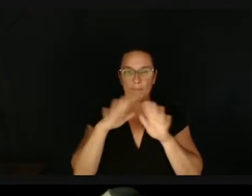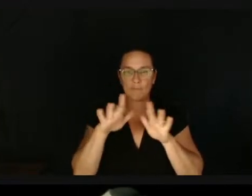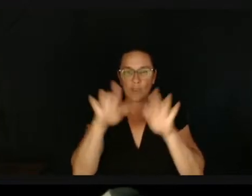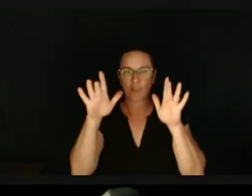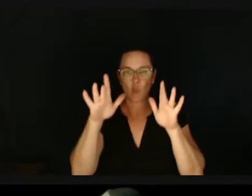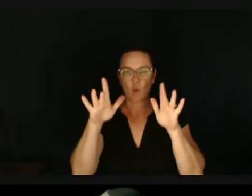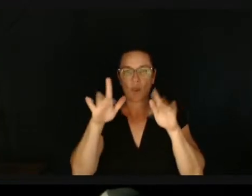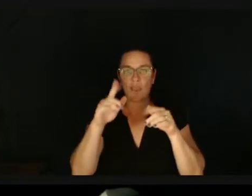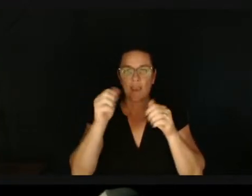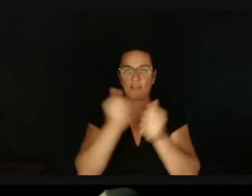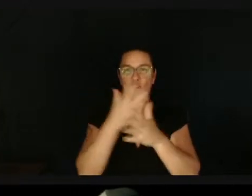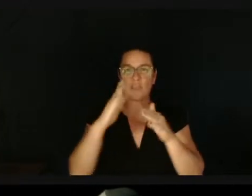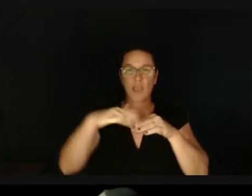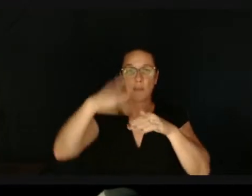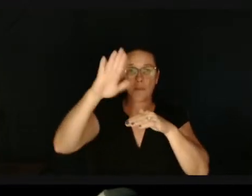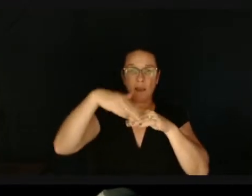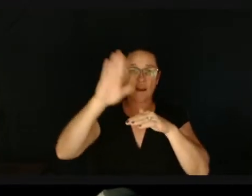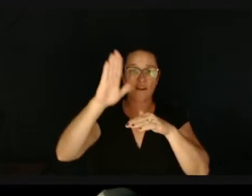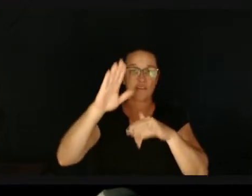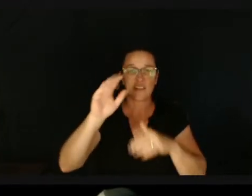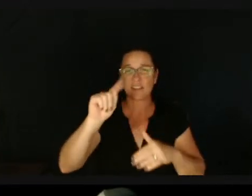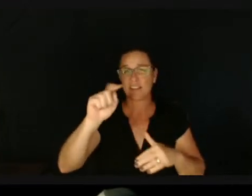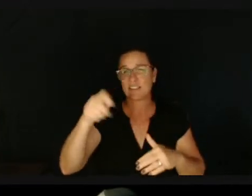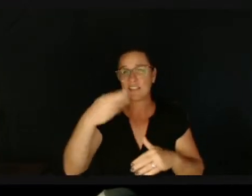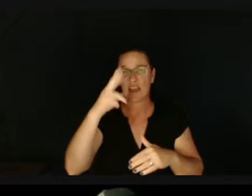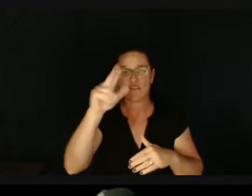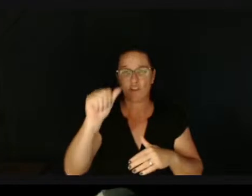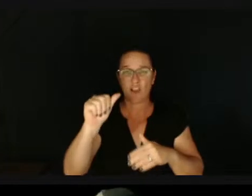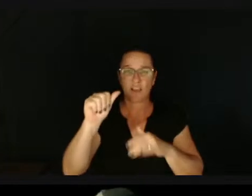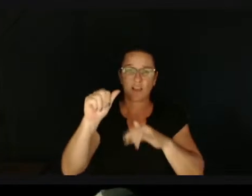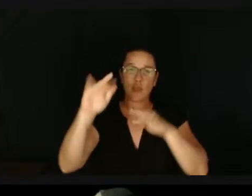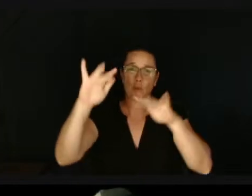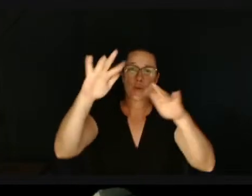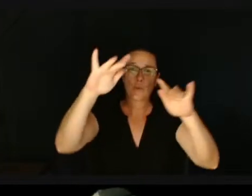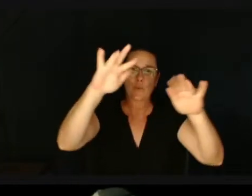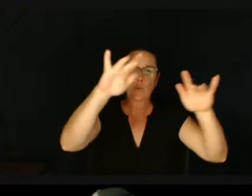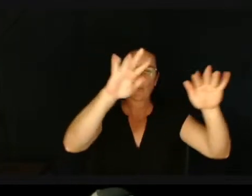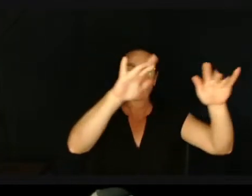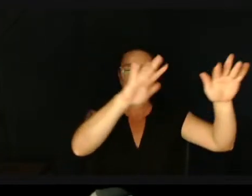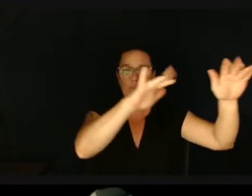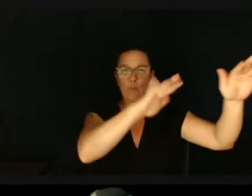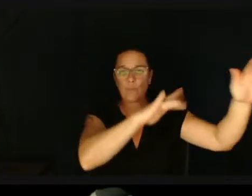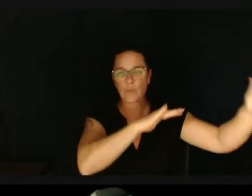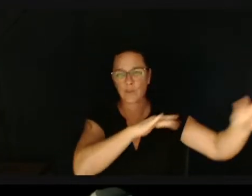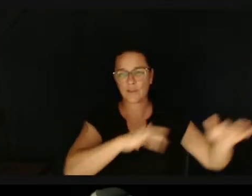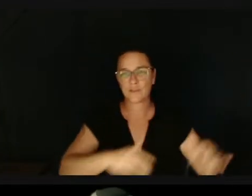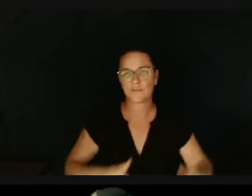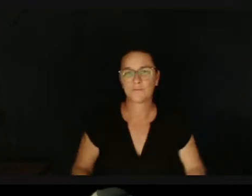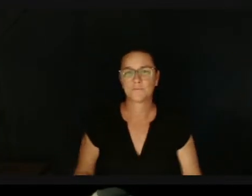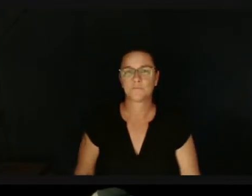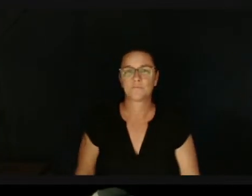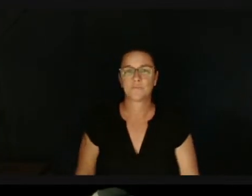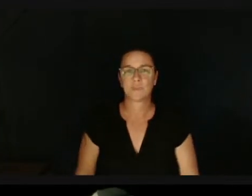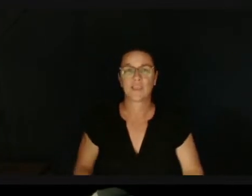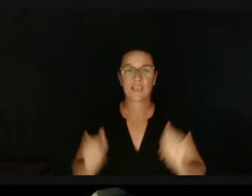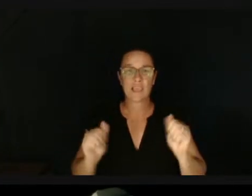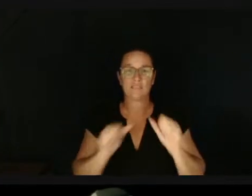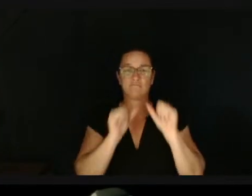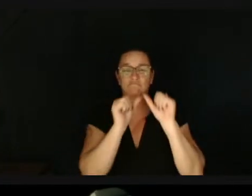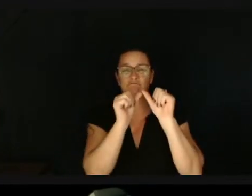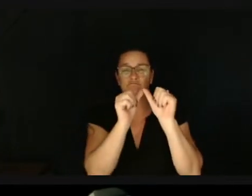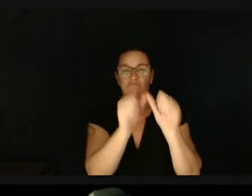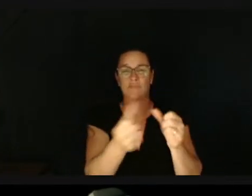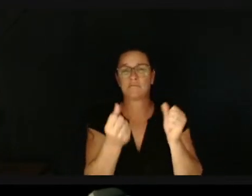that is just the tephra that's getting carried by the wind because it's so low density, it might stay aloft for many miles potentially.